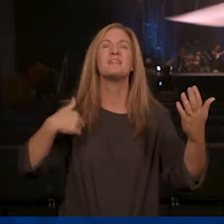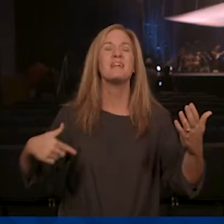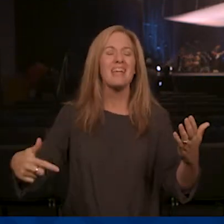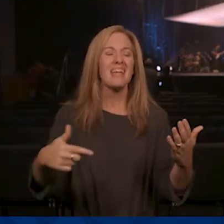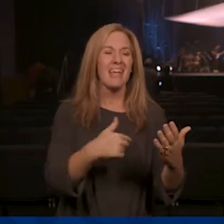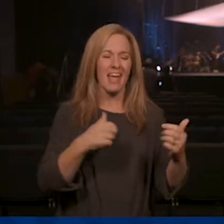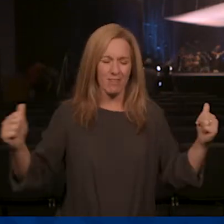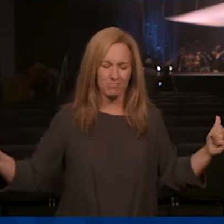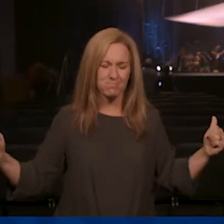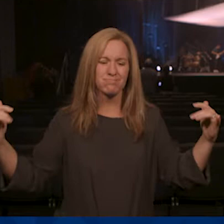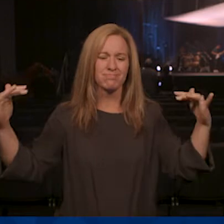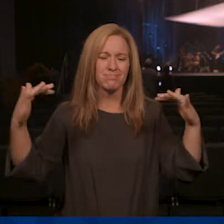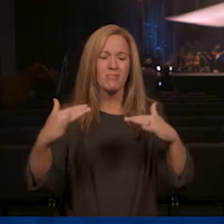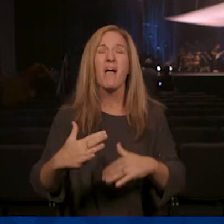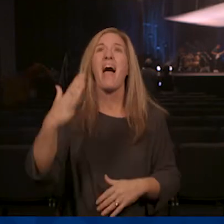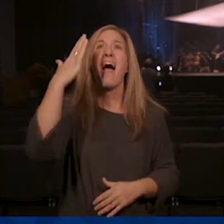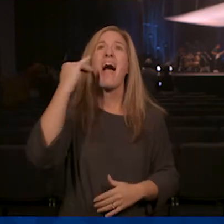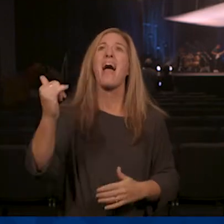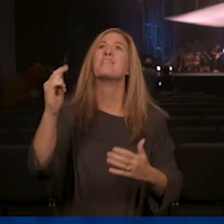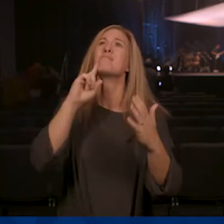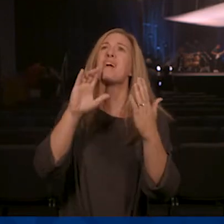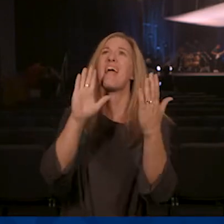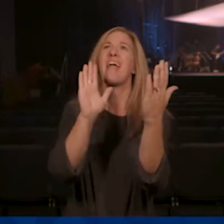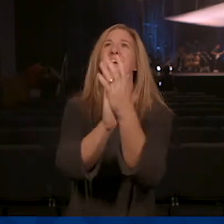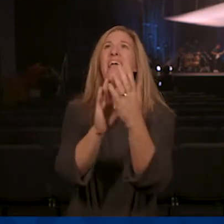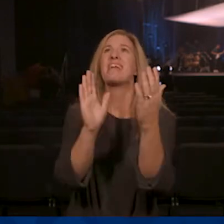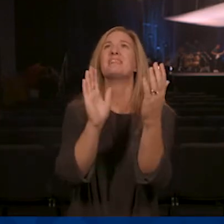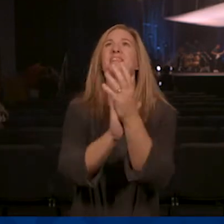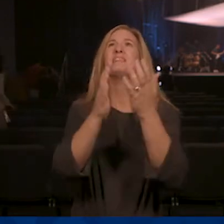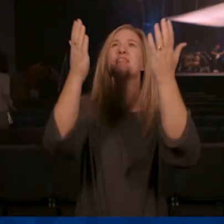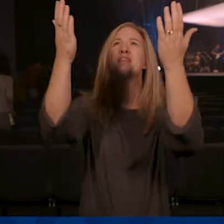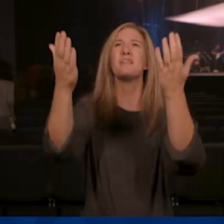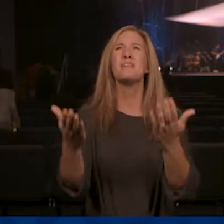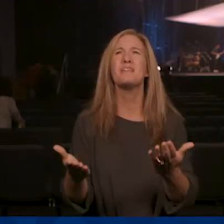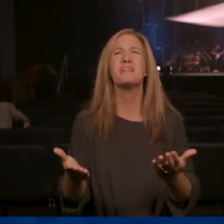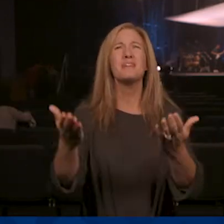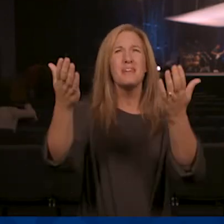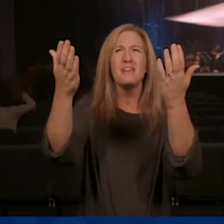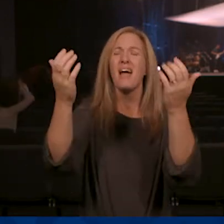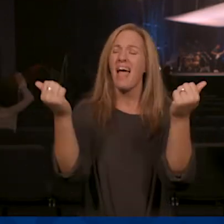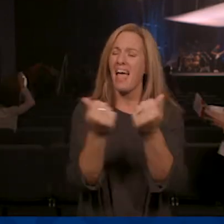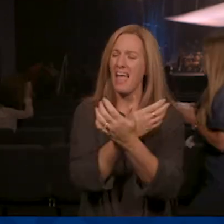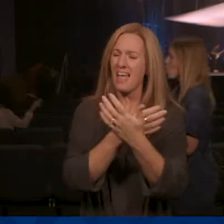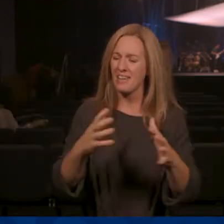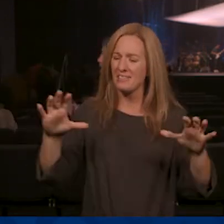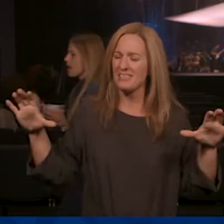you for all that you are and all that you've done.